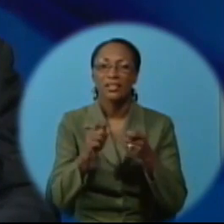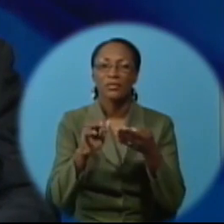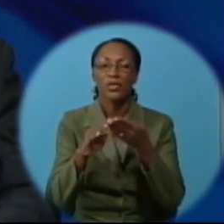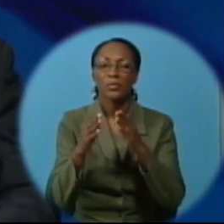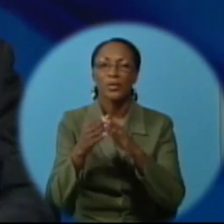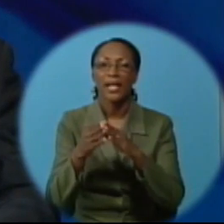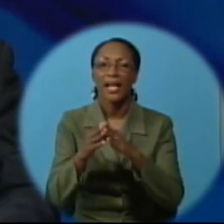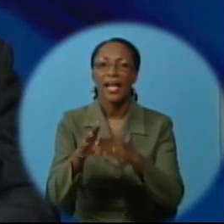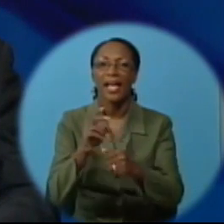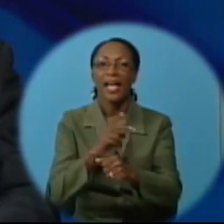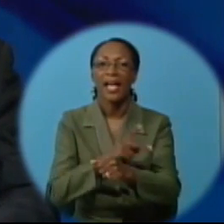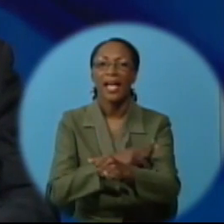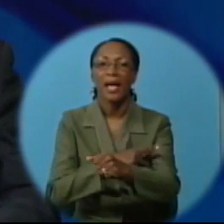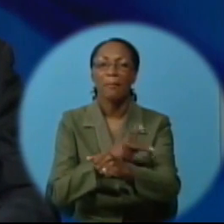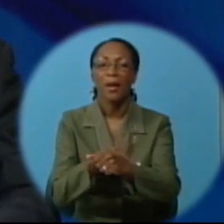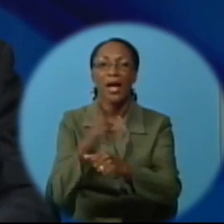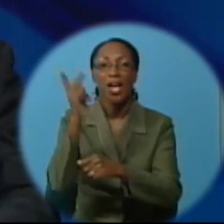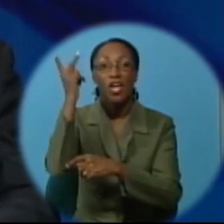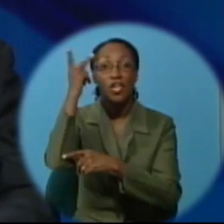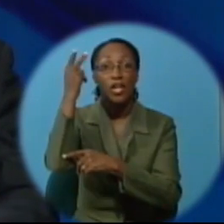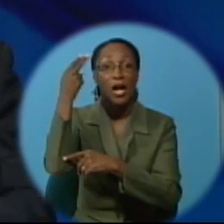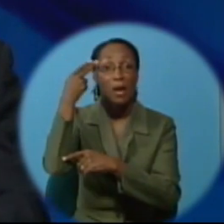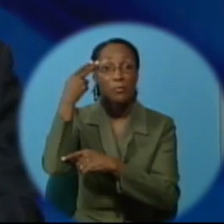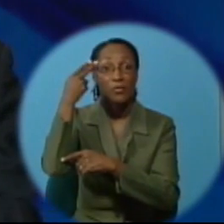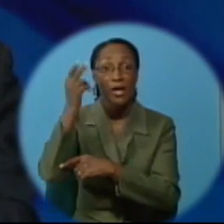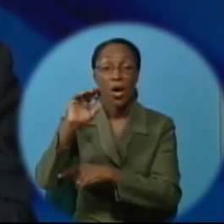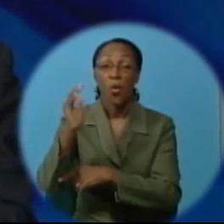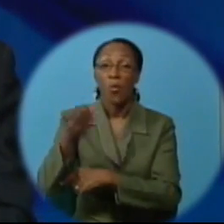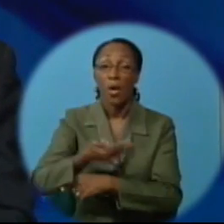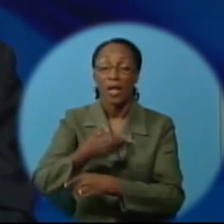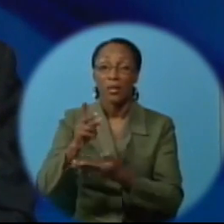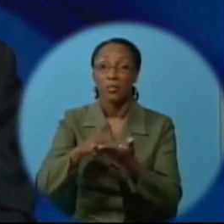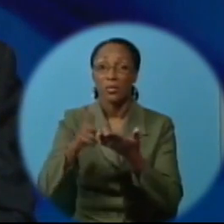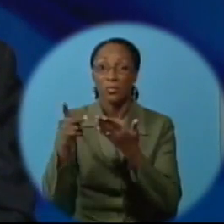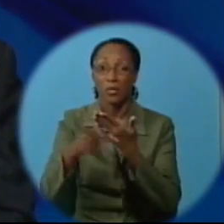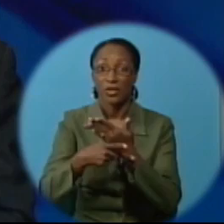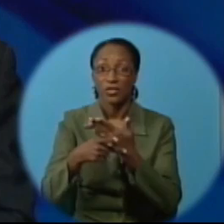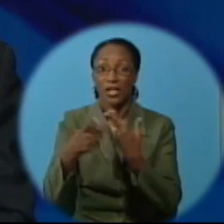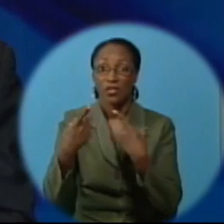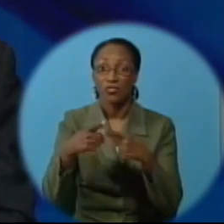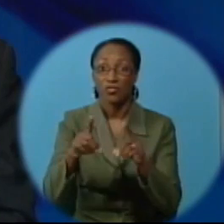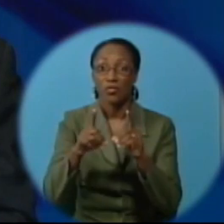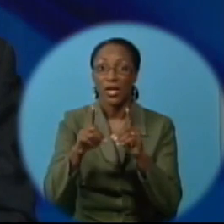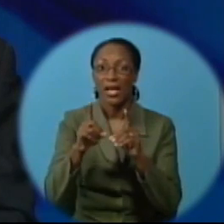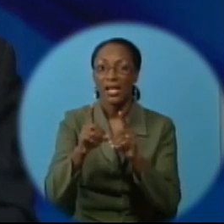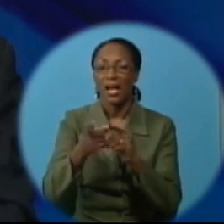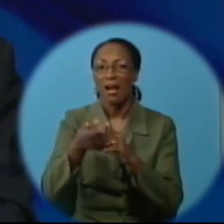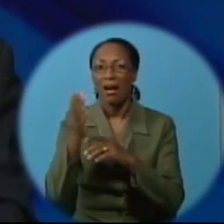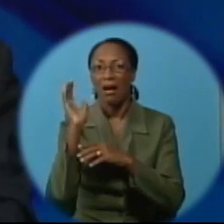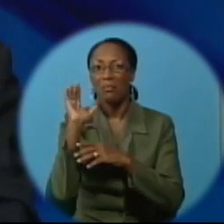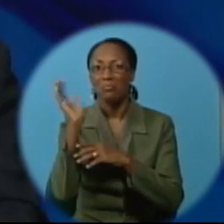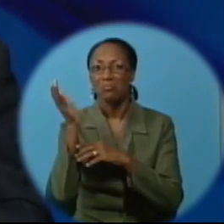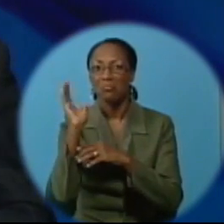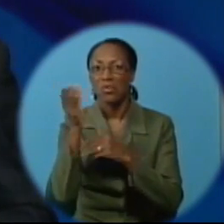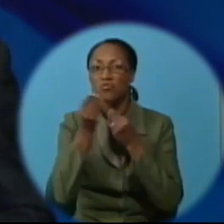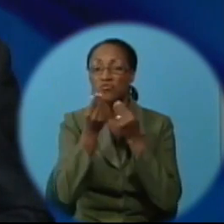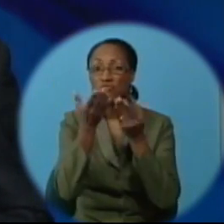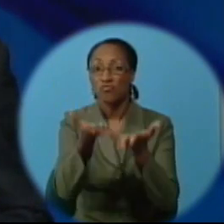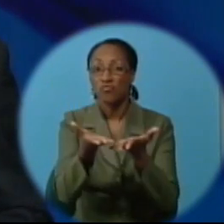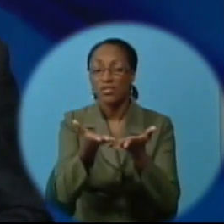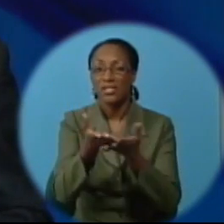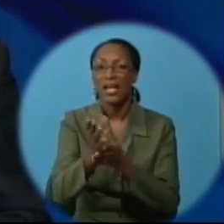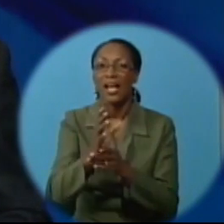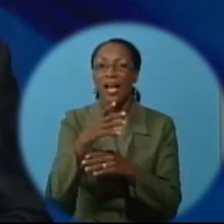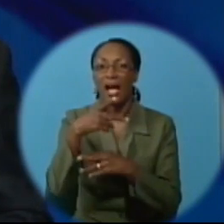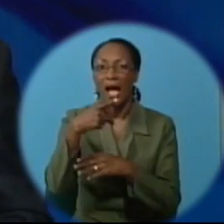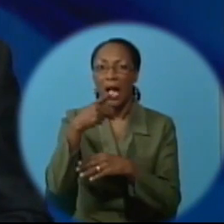Constituency Empowerment Kurt Humphrey, in welcoming the project during a press briefing at Port St. Charles, described it as one of the most